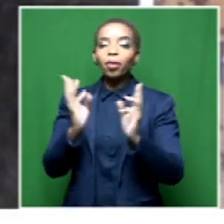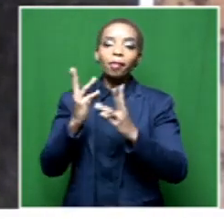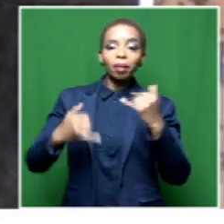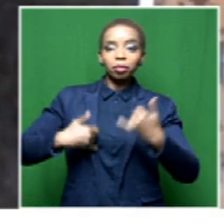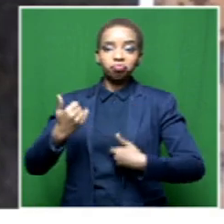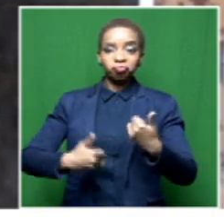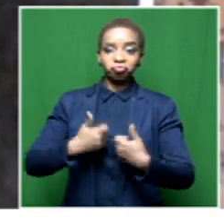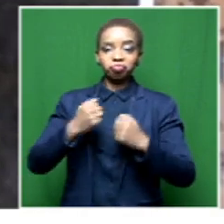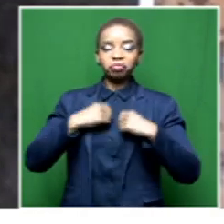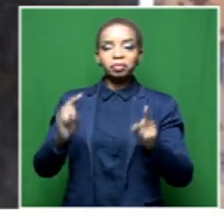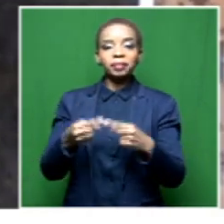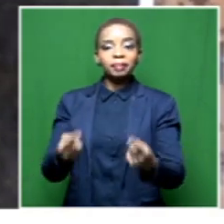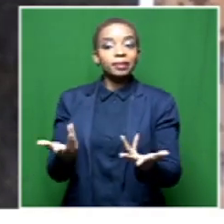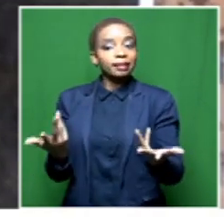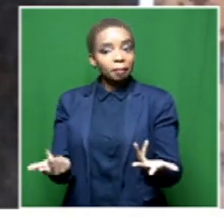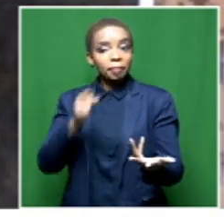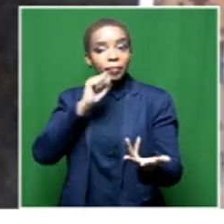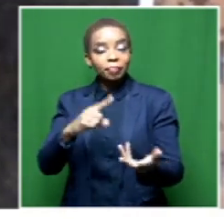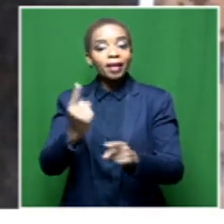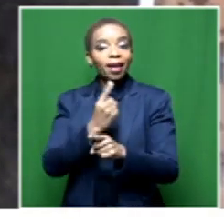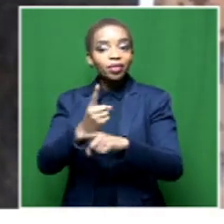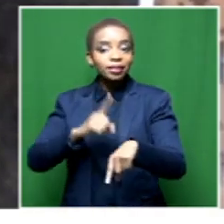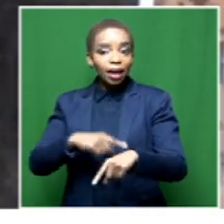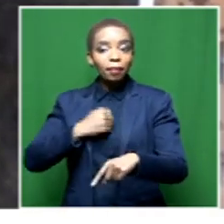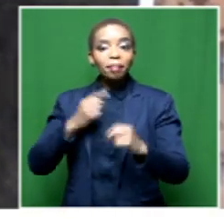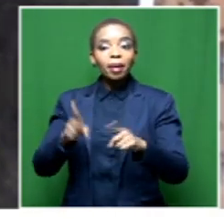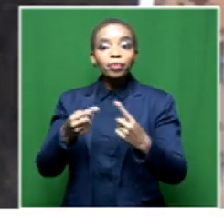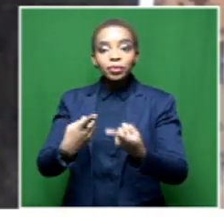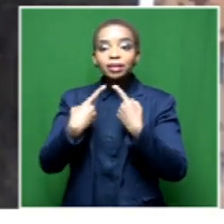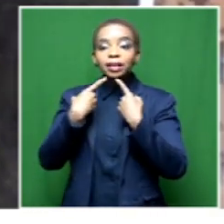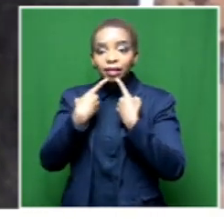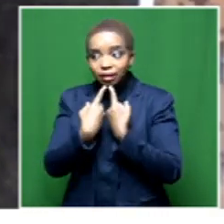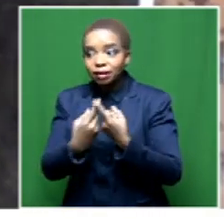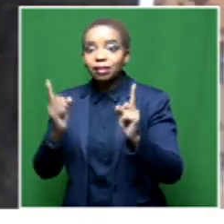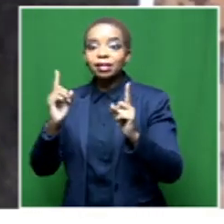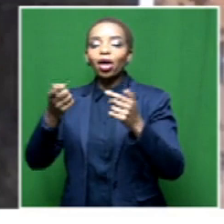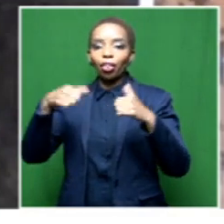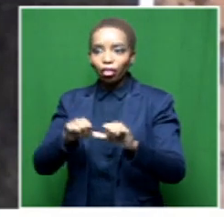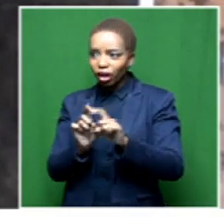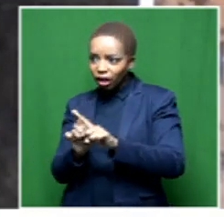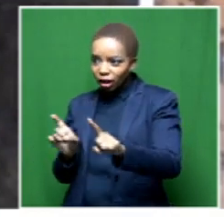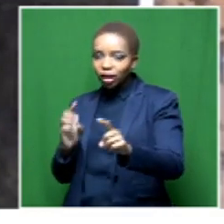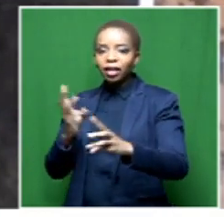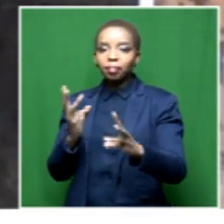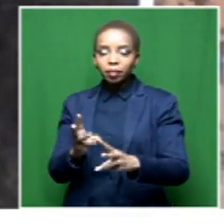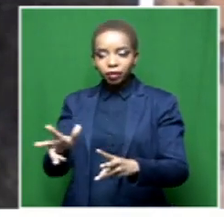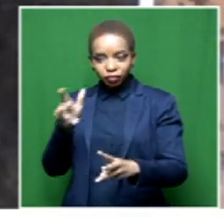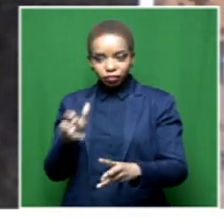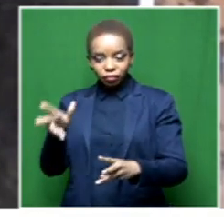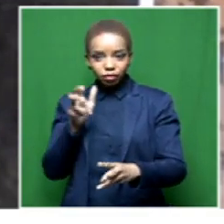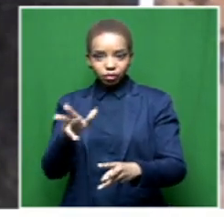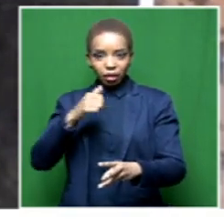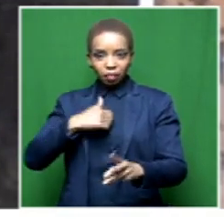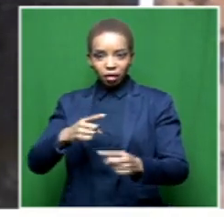able to receive the music. That's why every time when I release my music and someone is playing my music, they become touched. It's because I pray to my creator